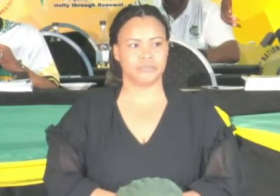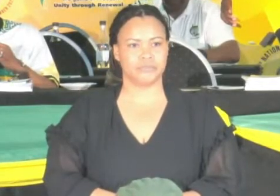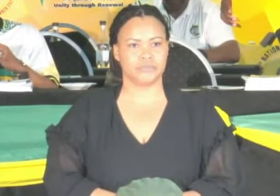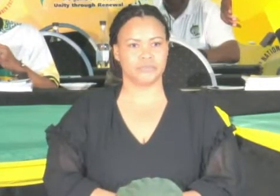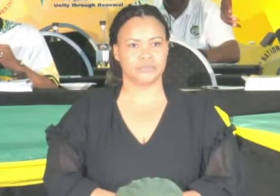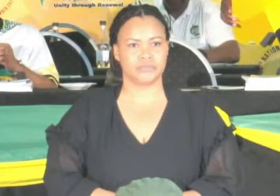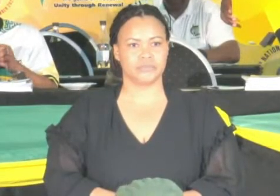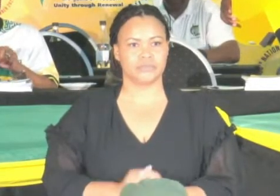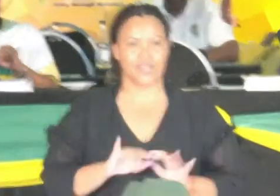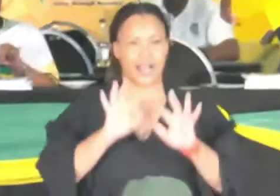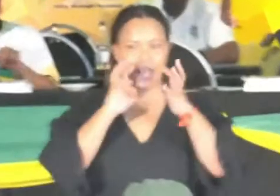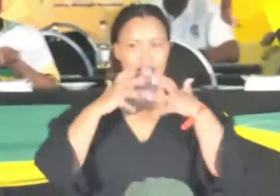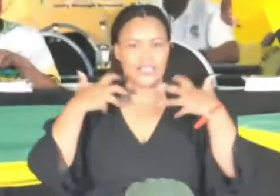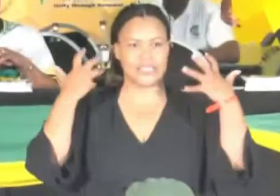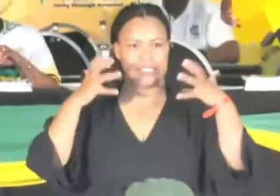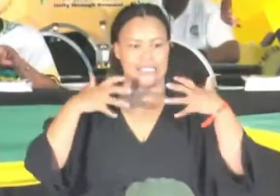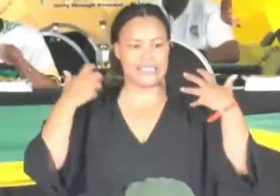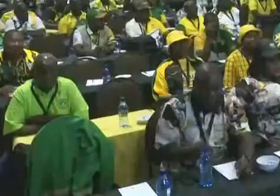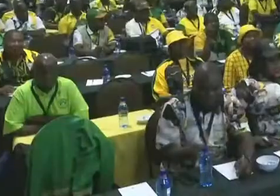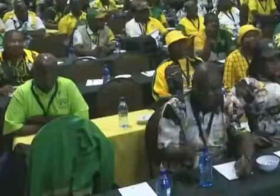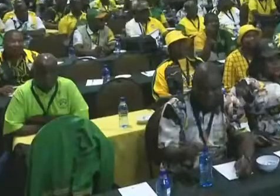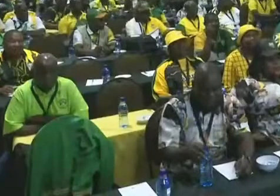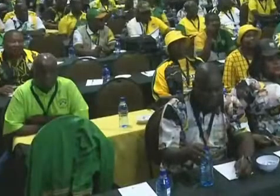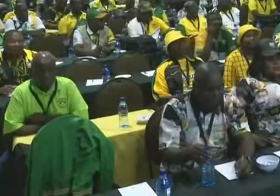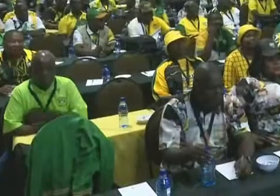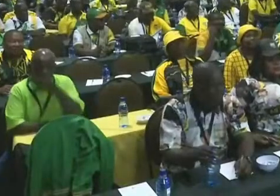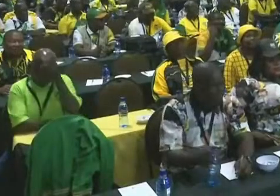Roar, young lions, roar.